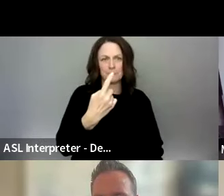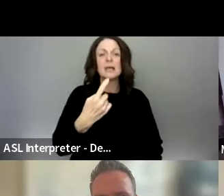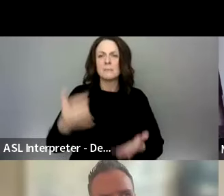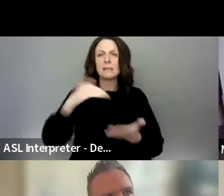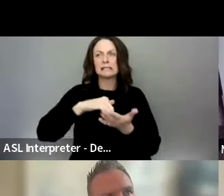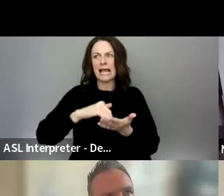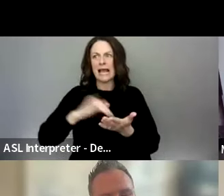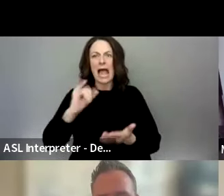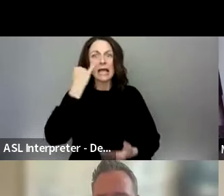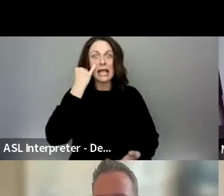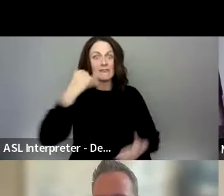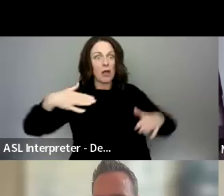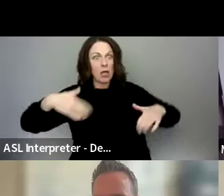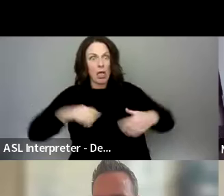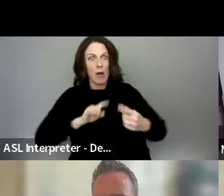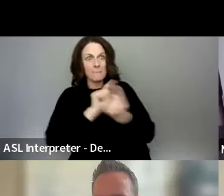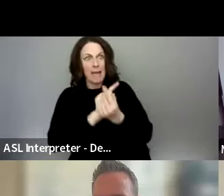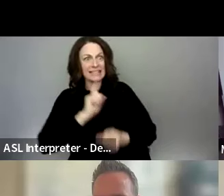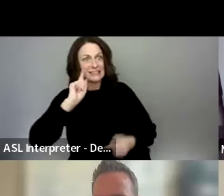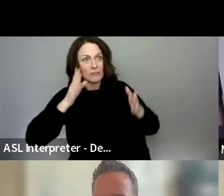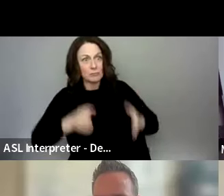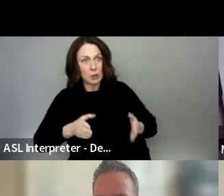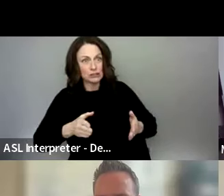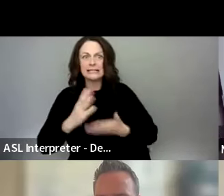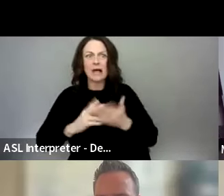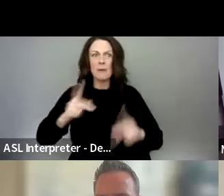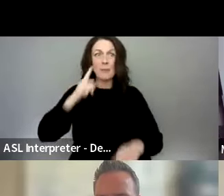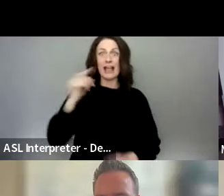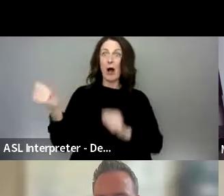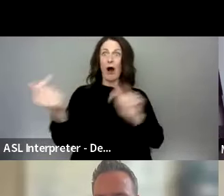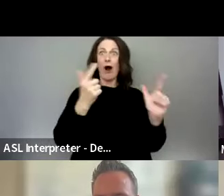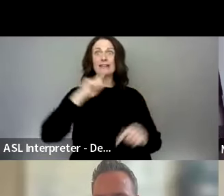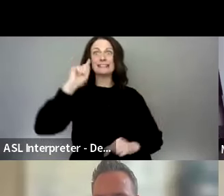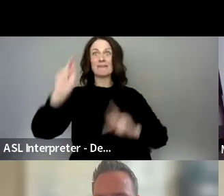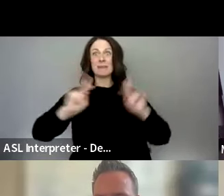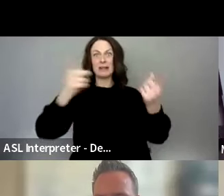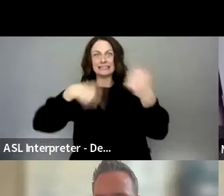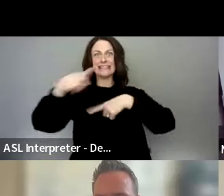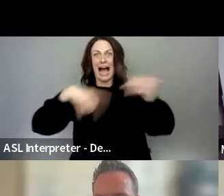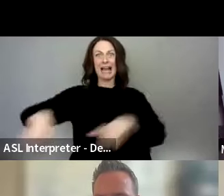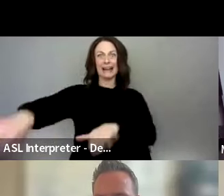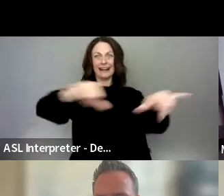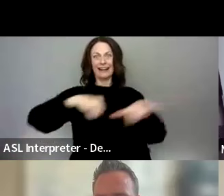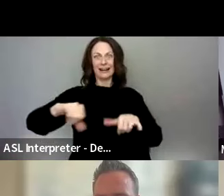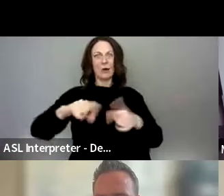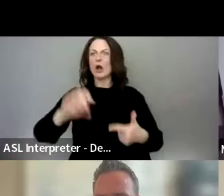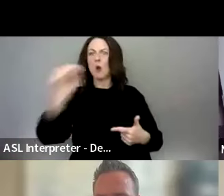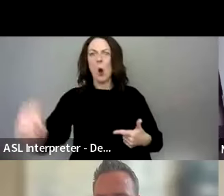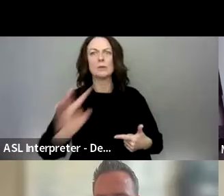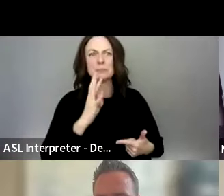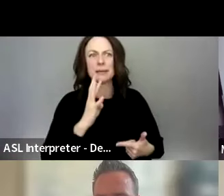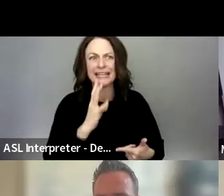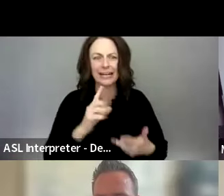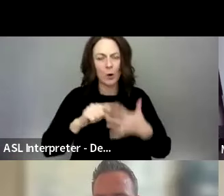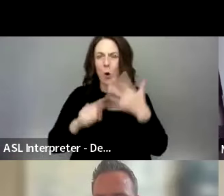again, like if you've never met a deaf person, some people think everyone who's deaf signs, or everyone who's deaf cannot speak. Everyone, you know,